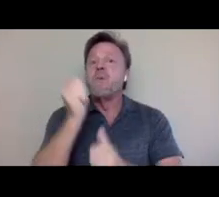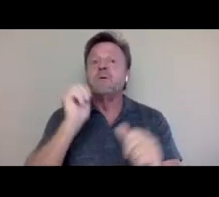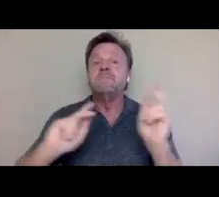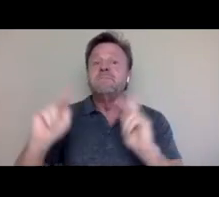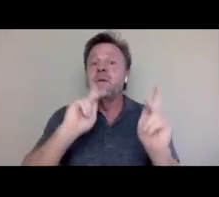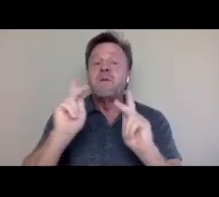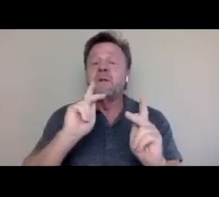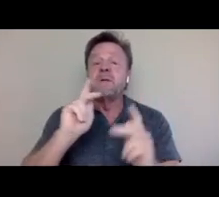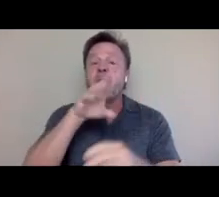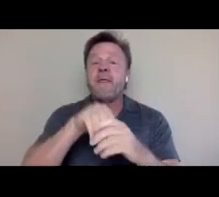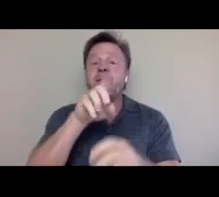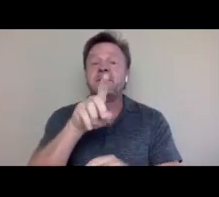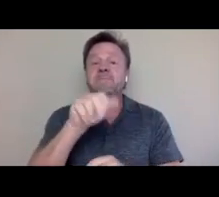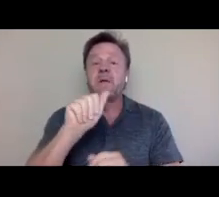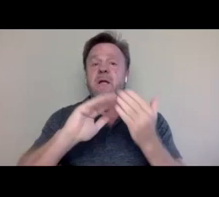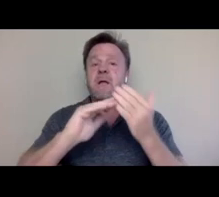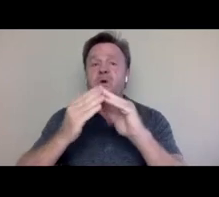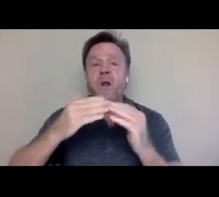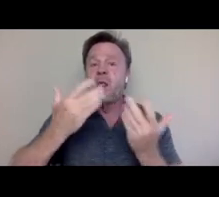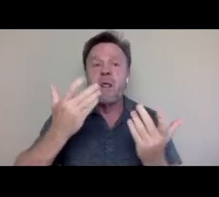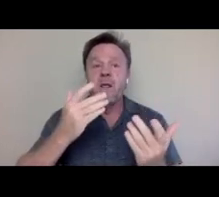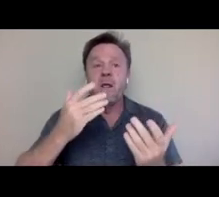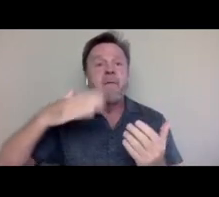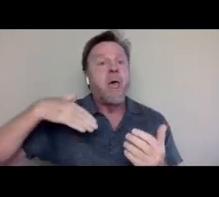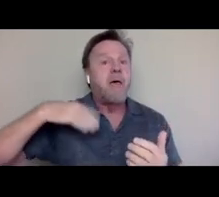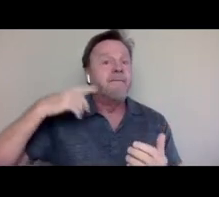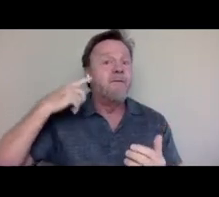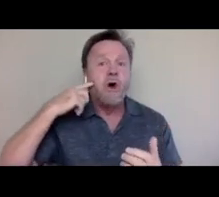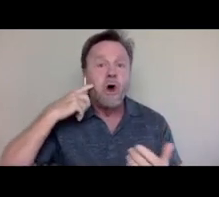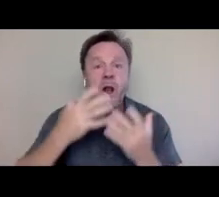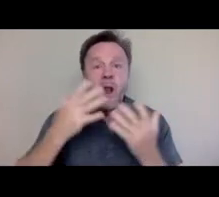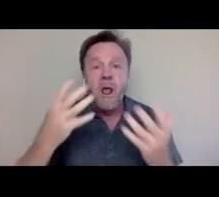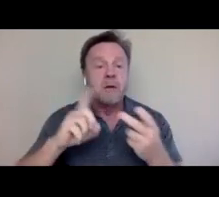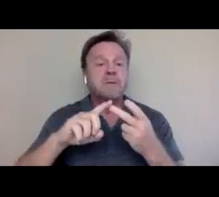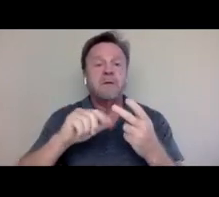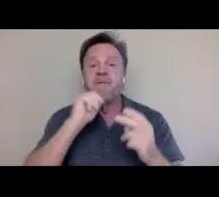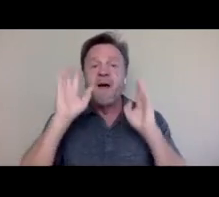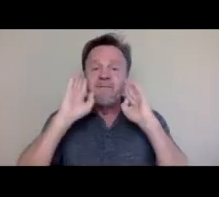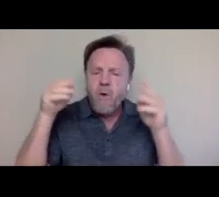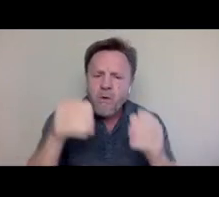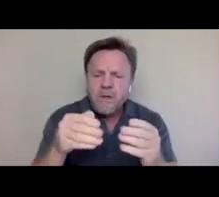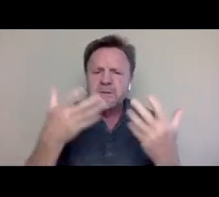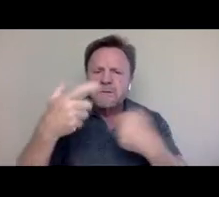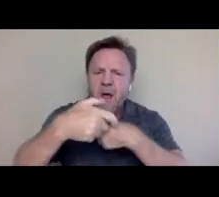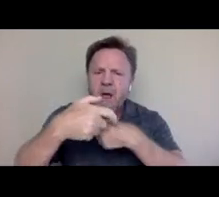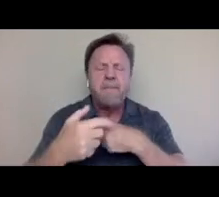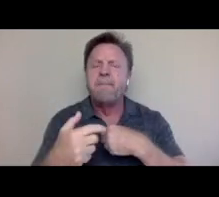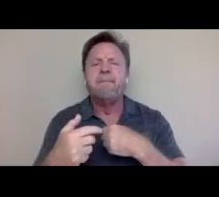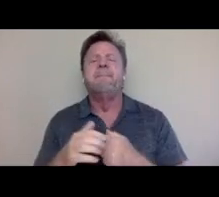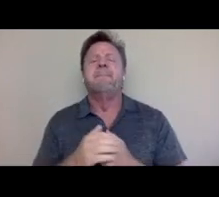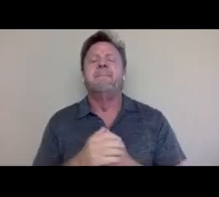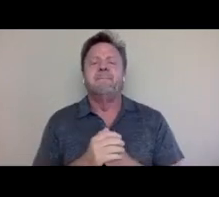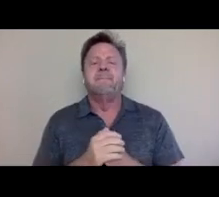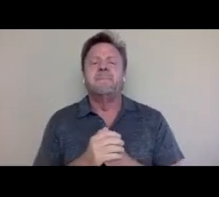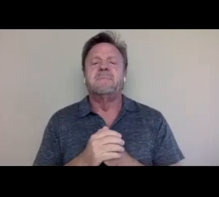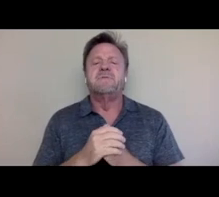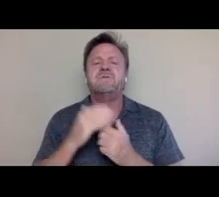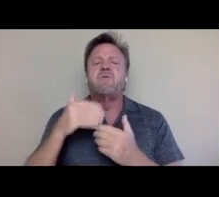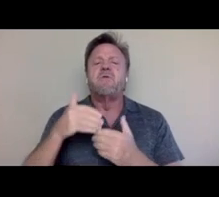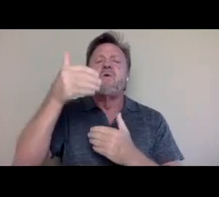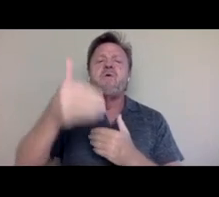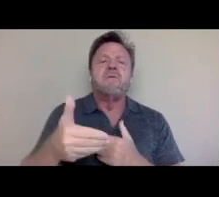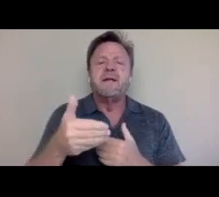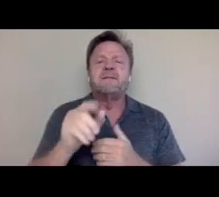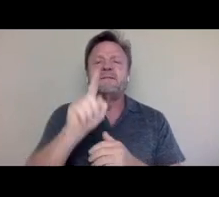disability community have not heard a lot about, have not spent a lot of time on. So over the next